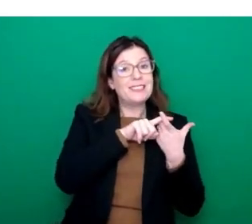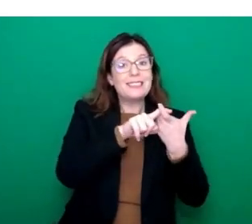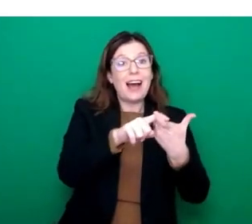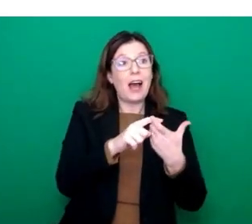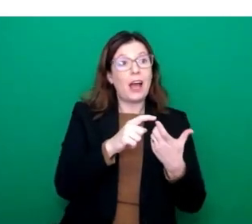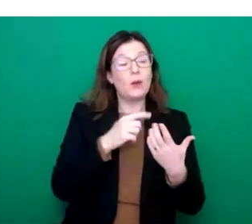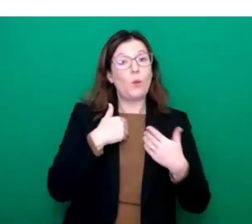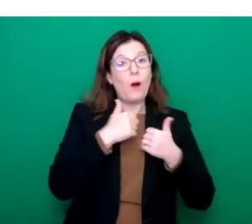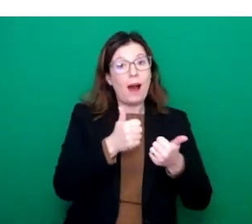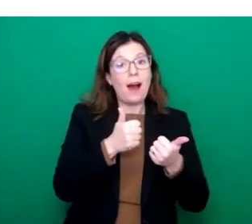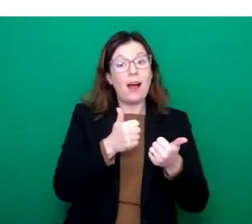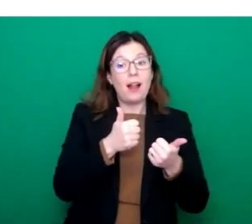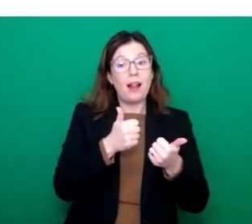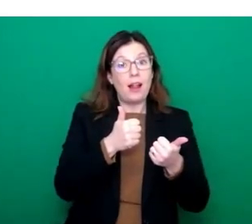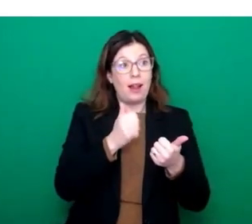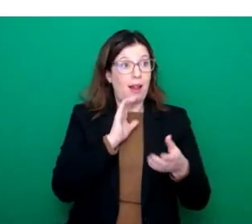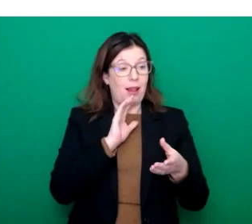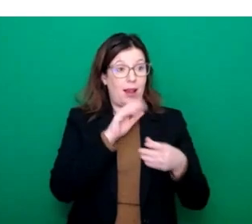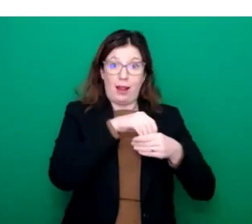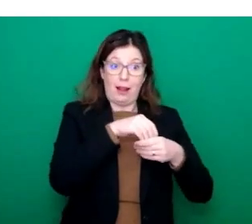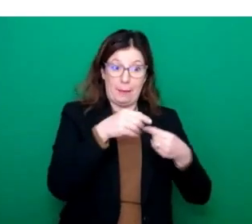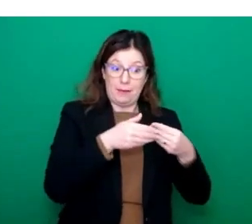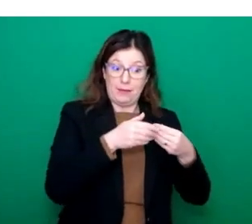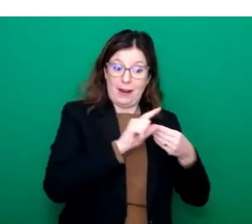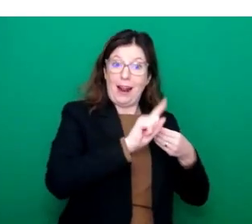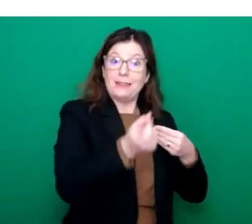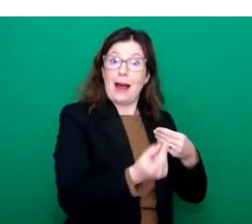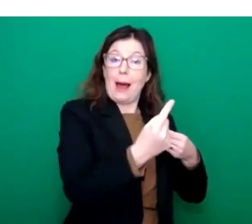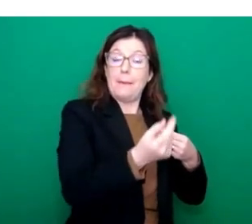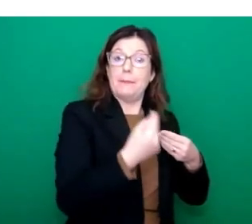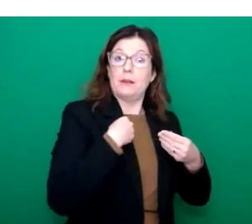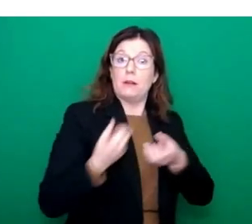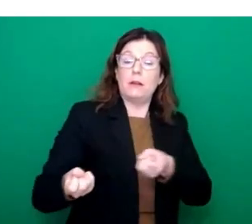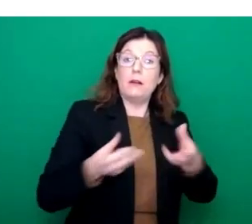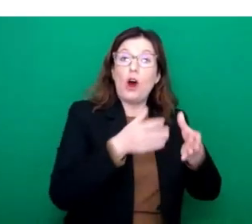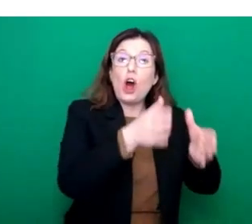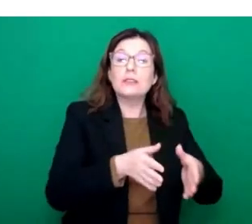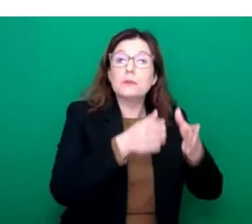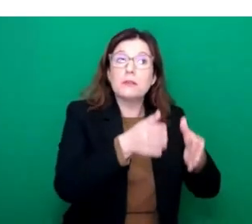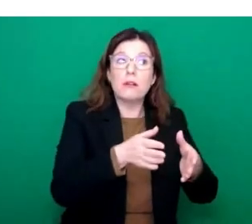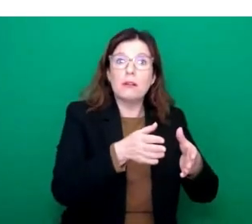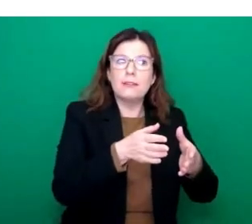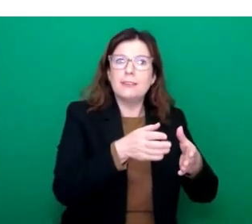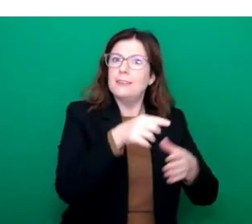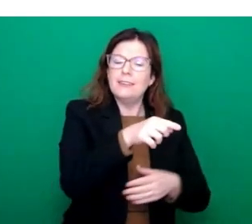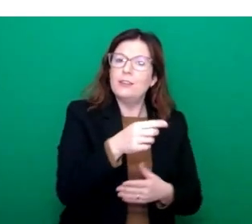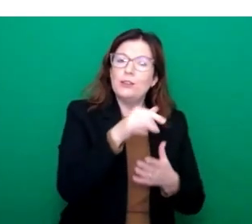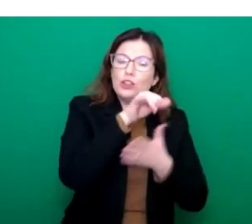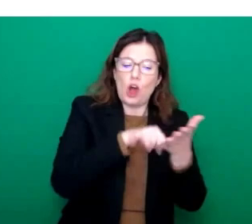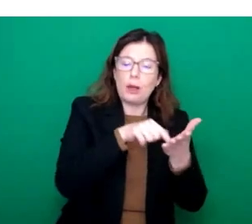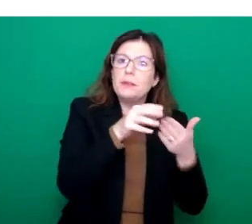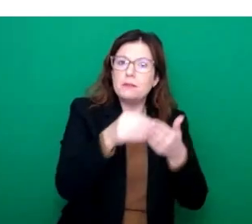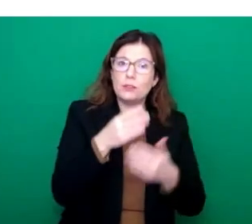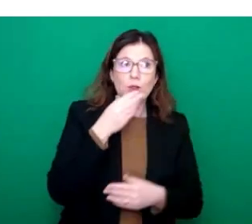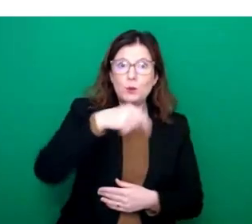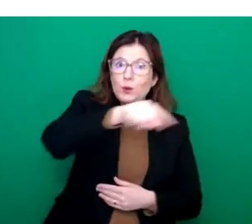my admission didn't actually get used at the time, which was also part of the